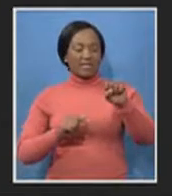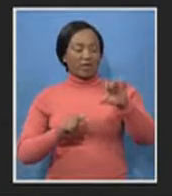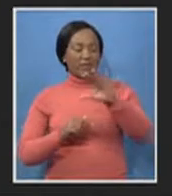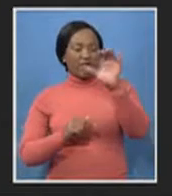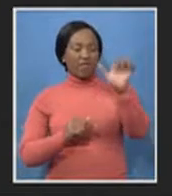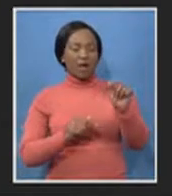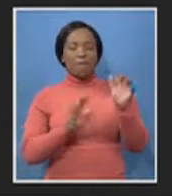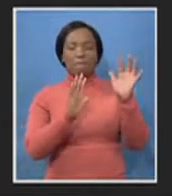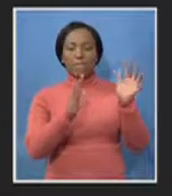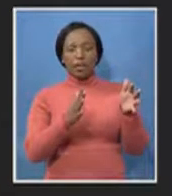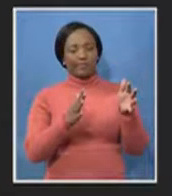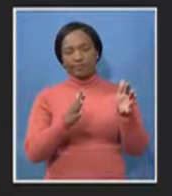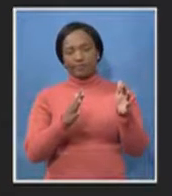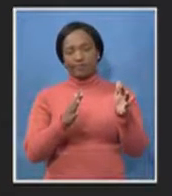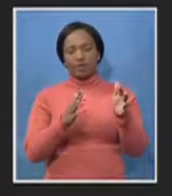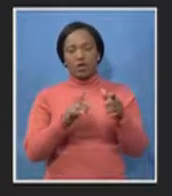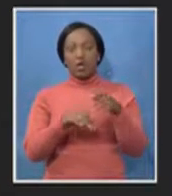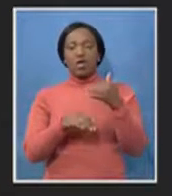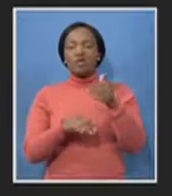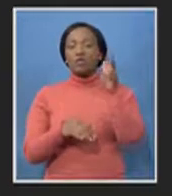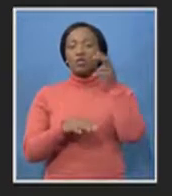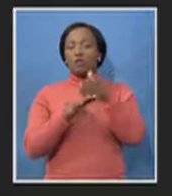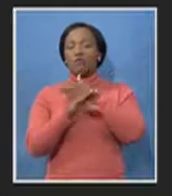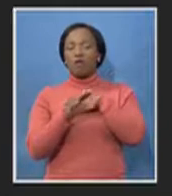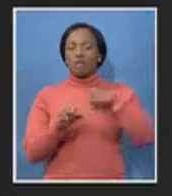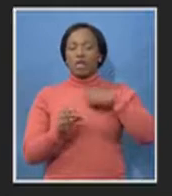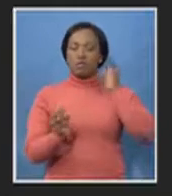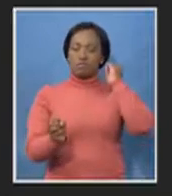this earlier on carefully, I said there were about